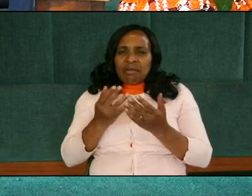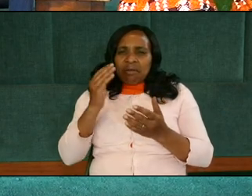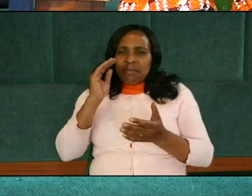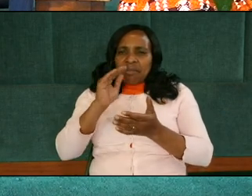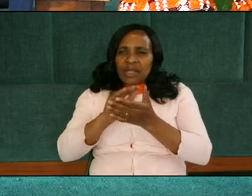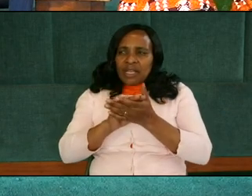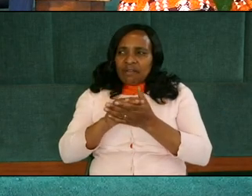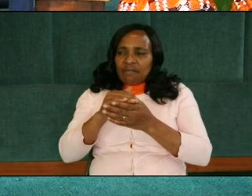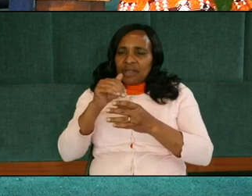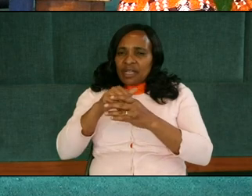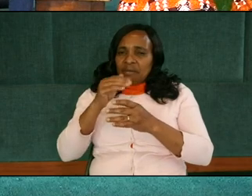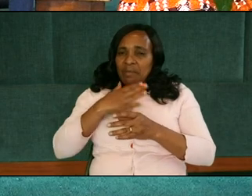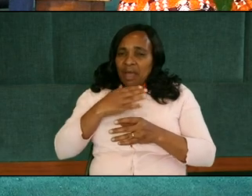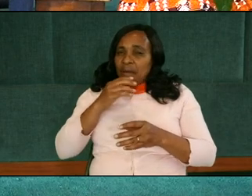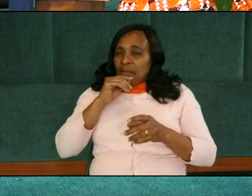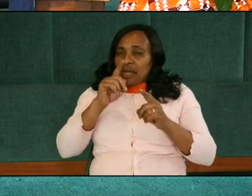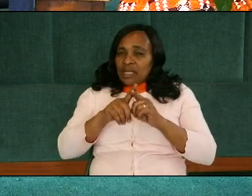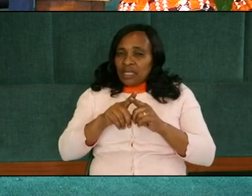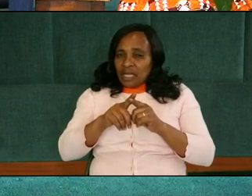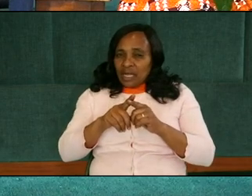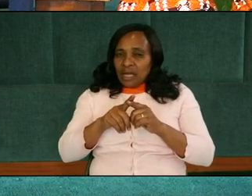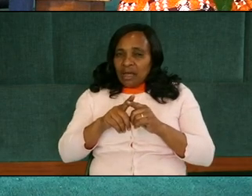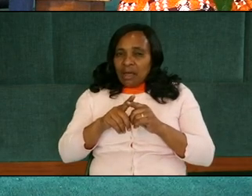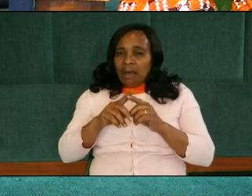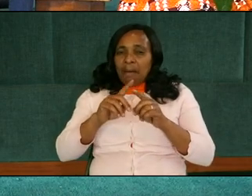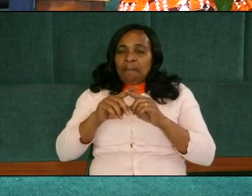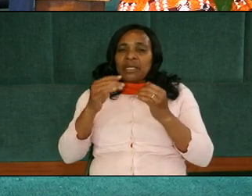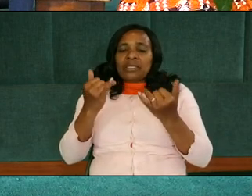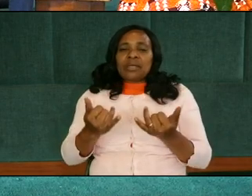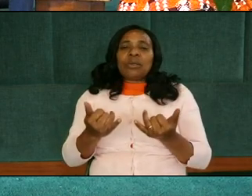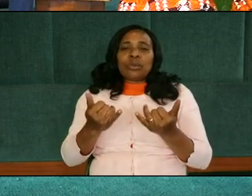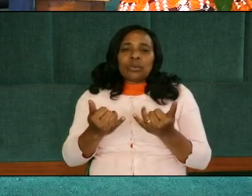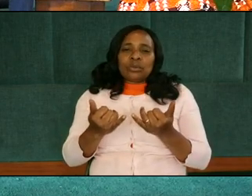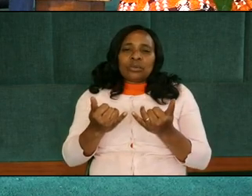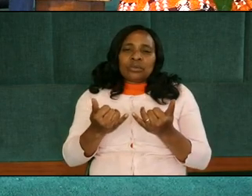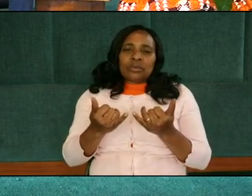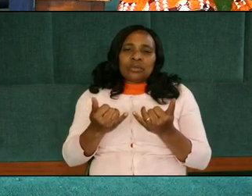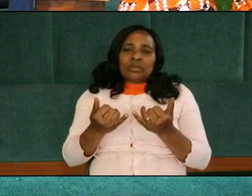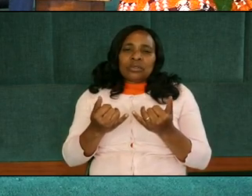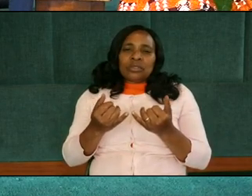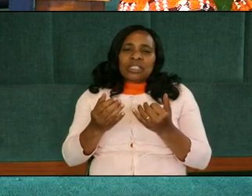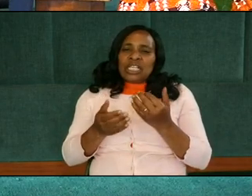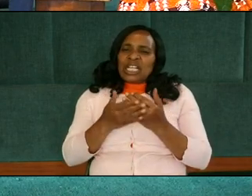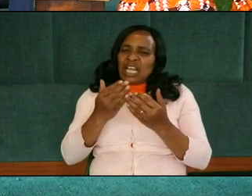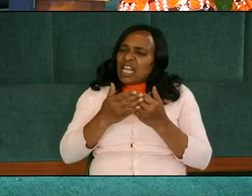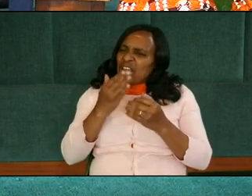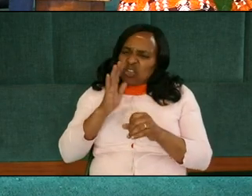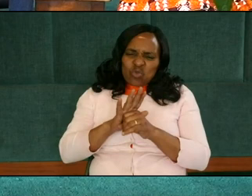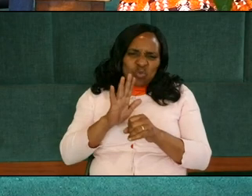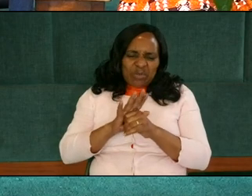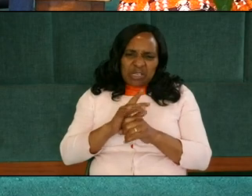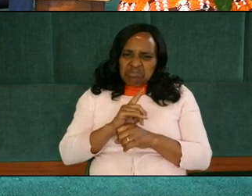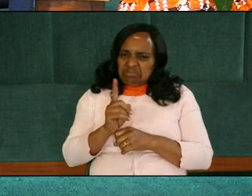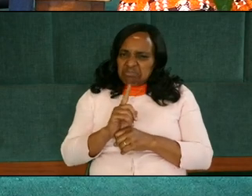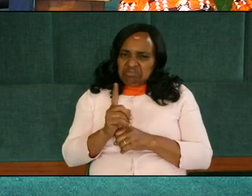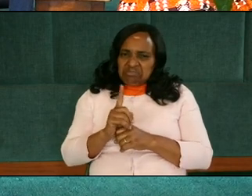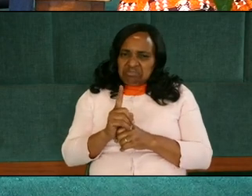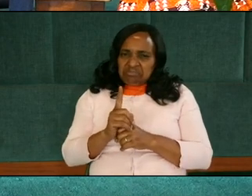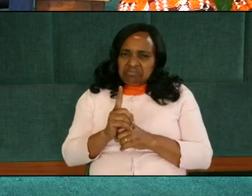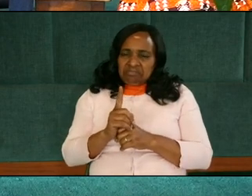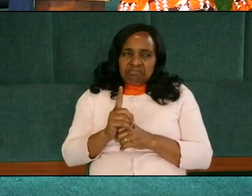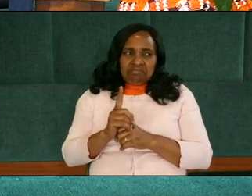believing in, or rather trusting in God over that thing, if I don't care too much, it